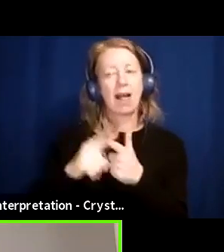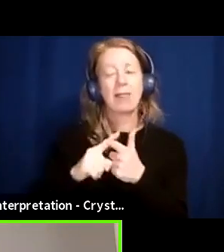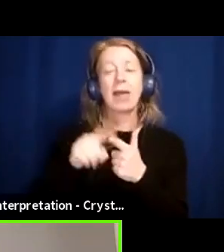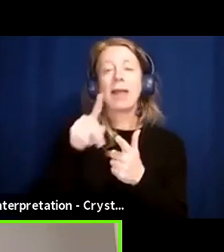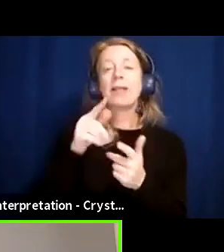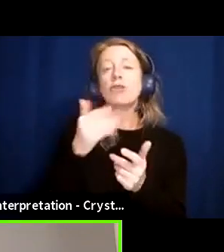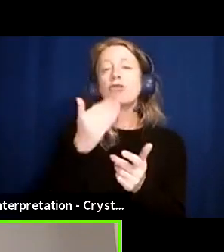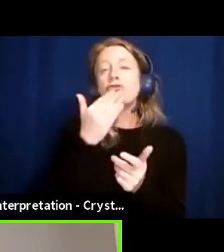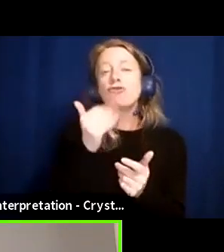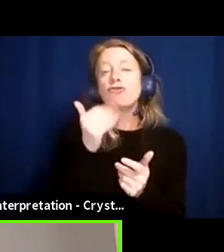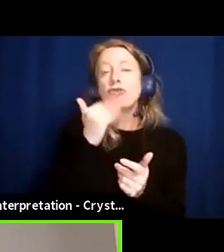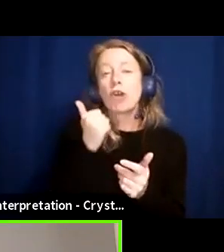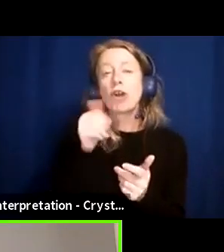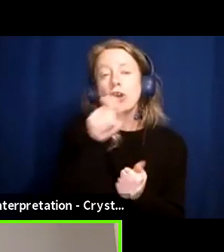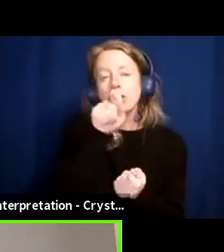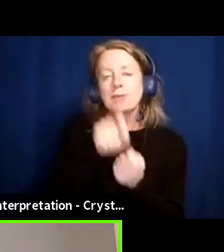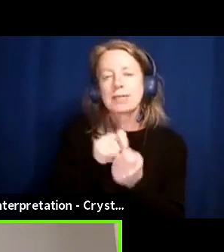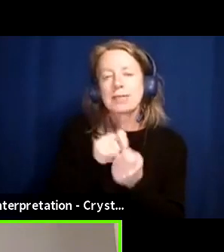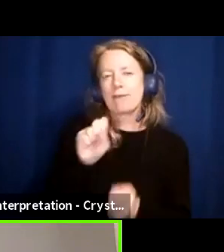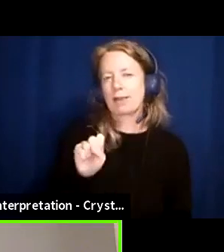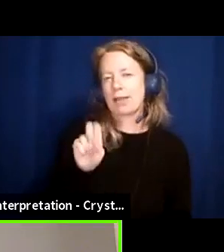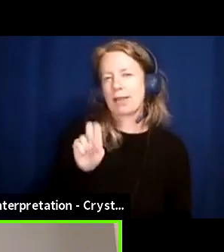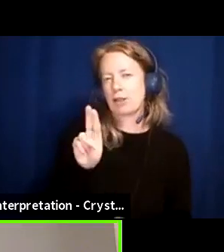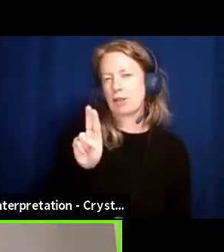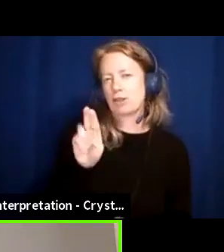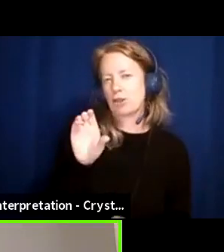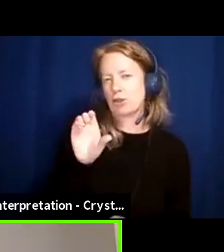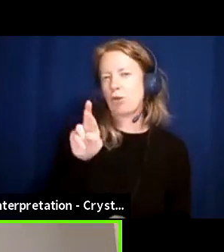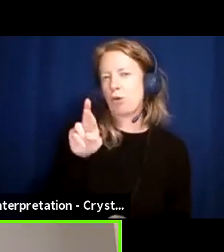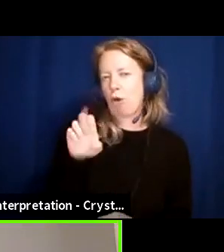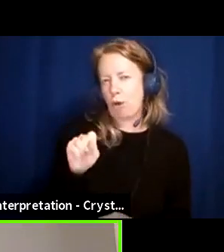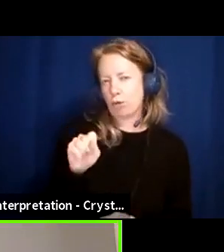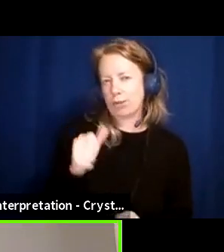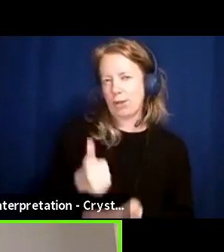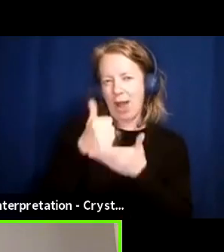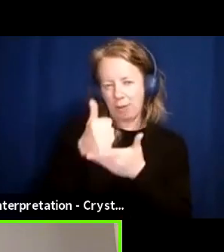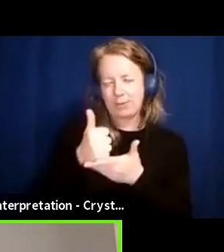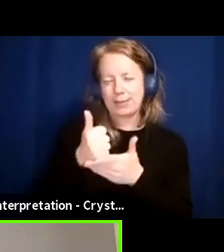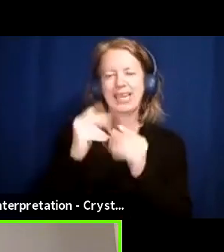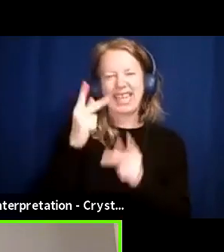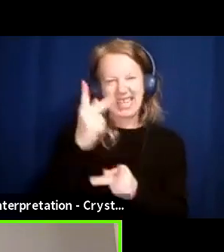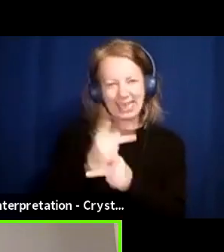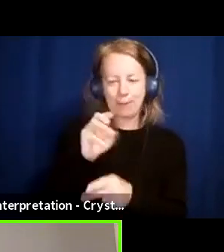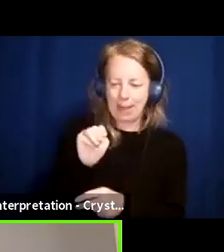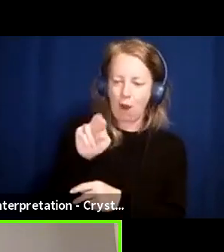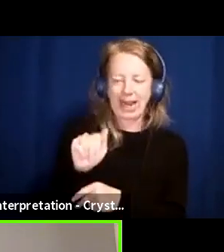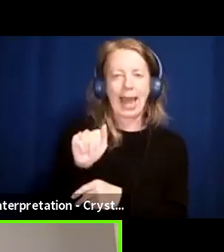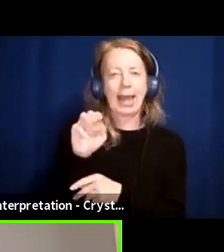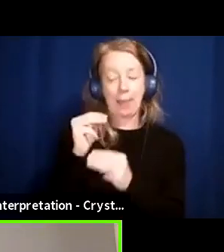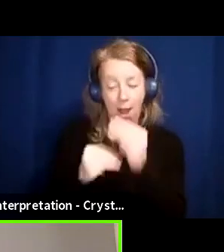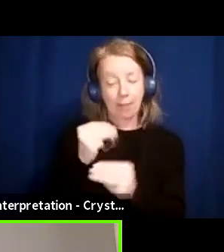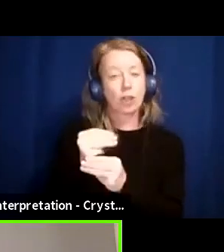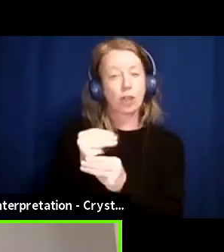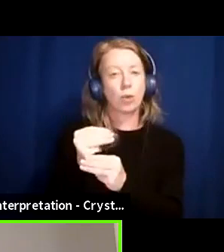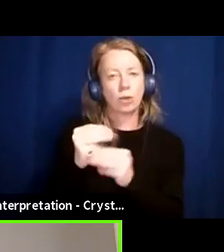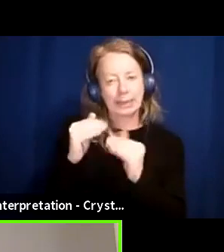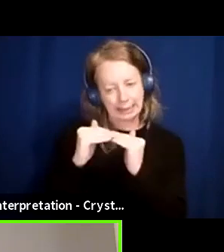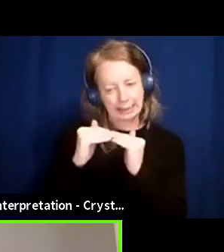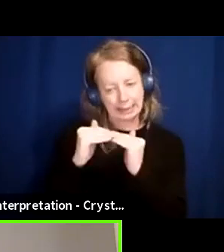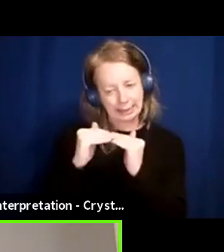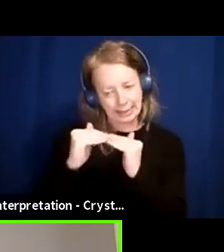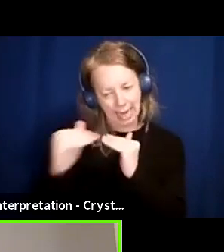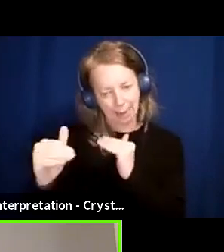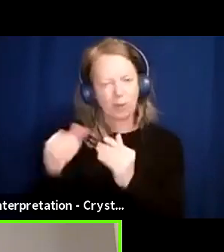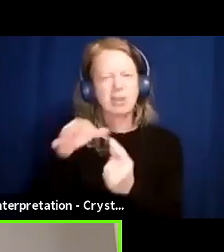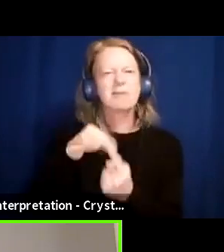stabilize the mRNA molecules, especially like for transport. So it's very simple. There's